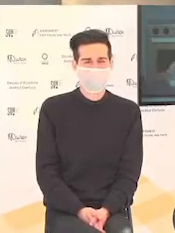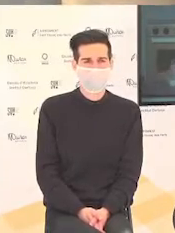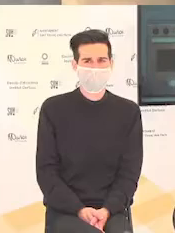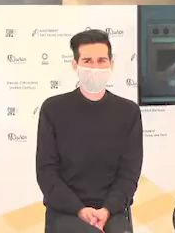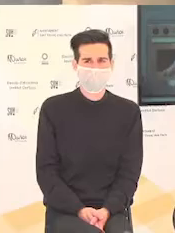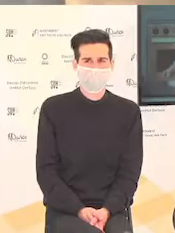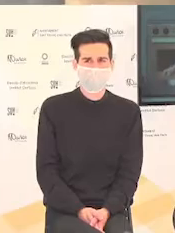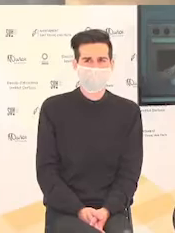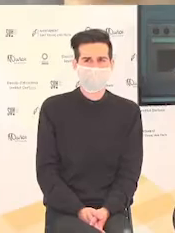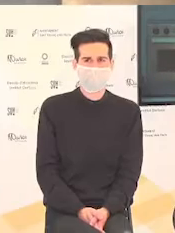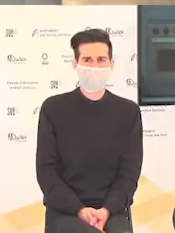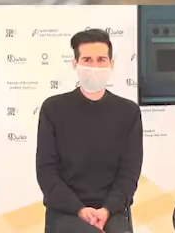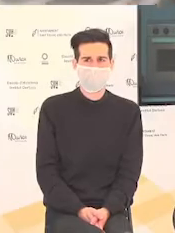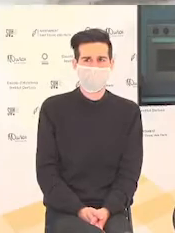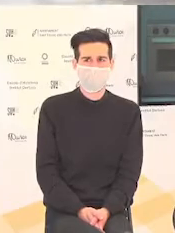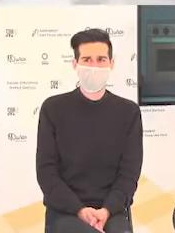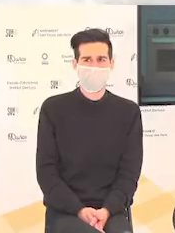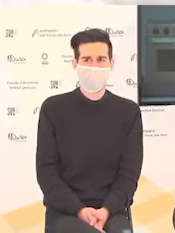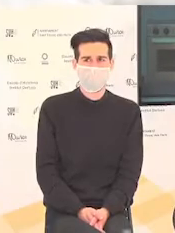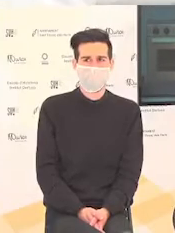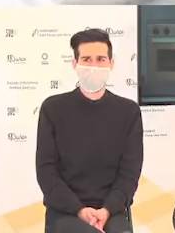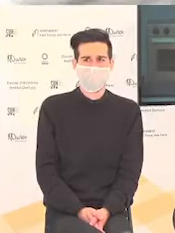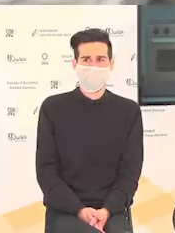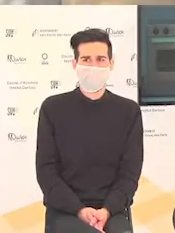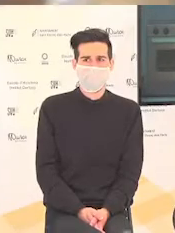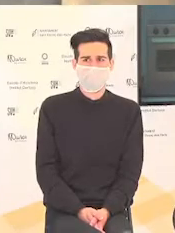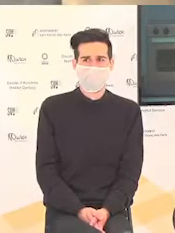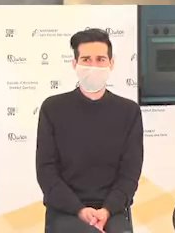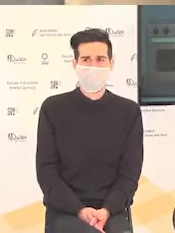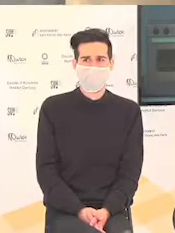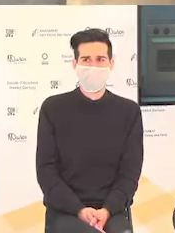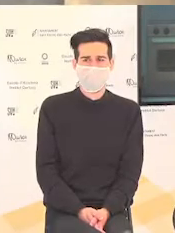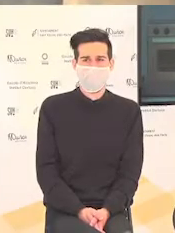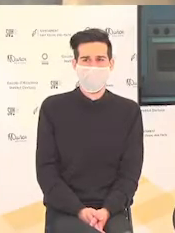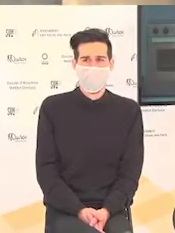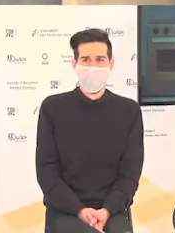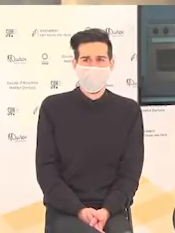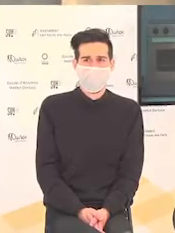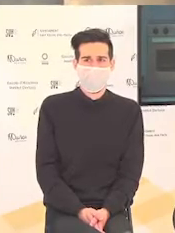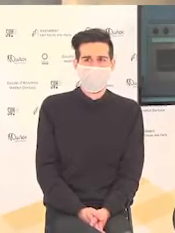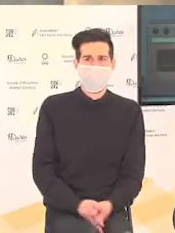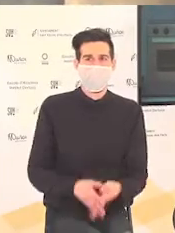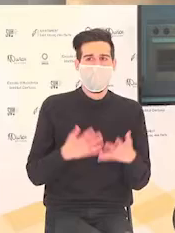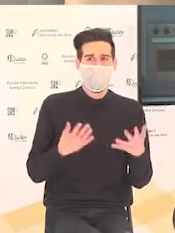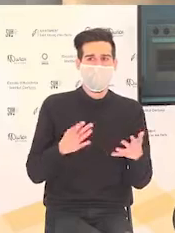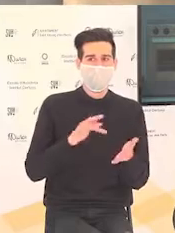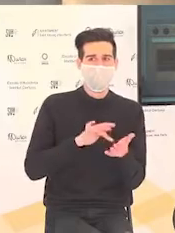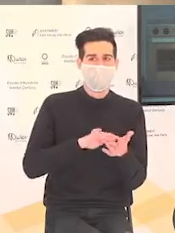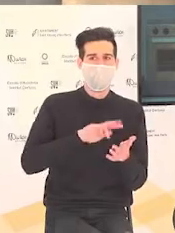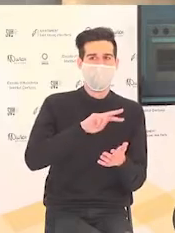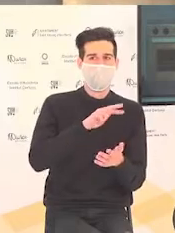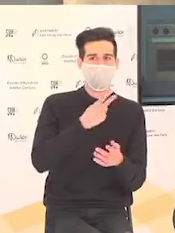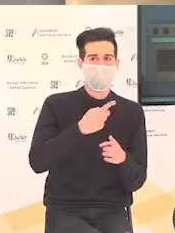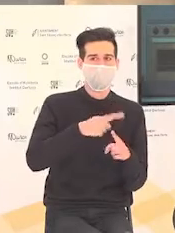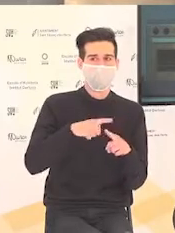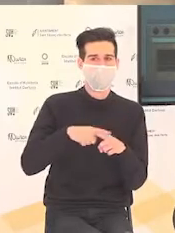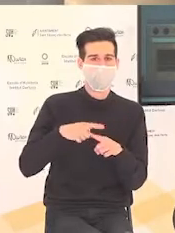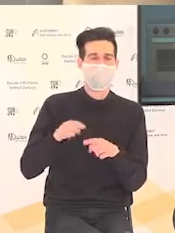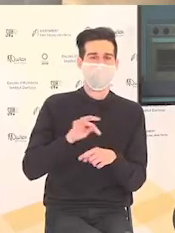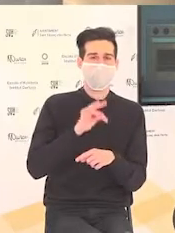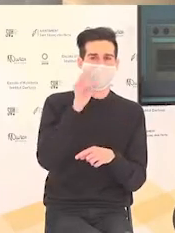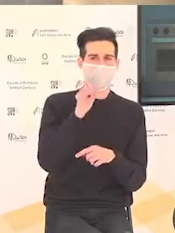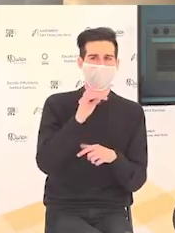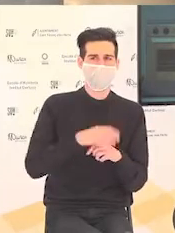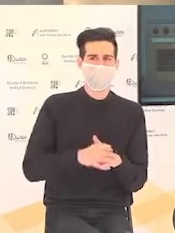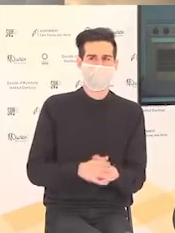I've just got two more things that I need to do is... Bien, ahora solo me quedan dos cositas más. You can see that I strain to make sure that